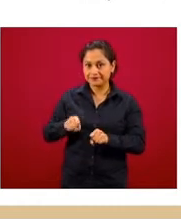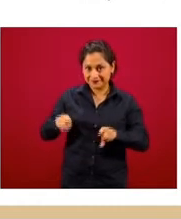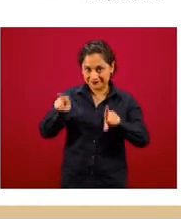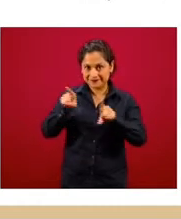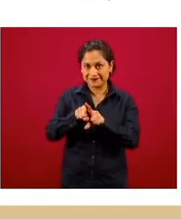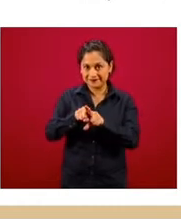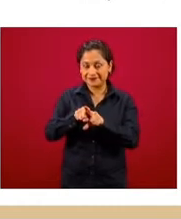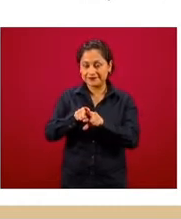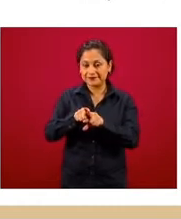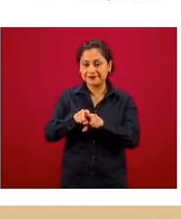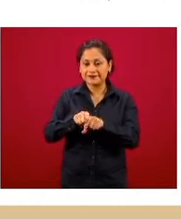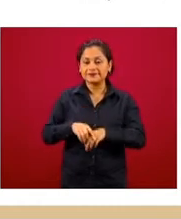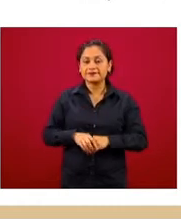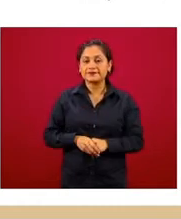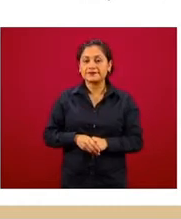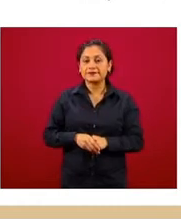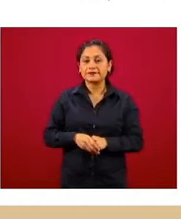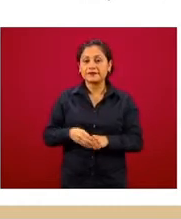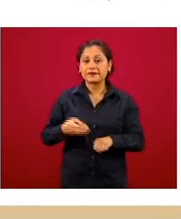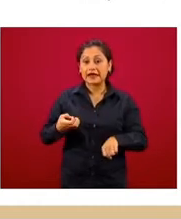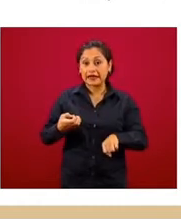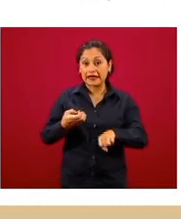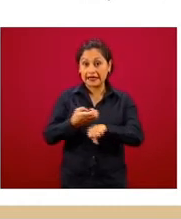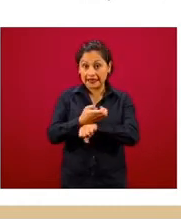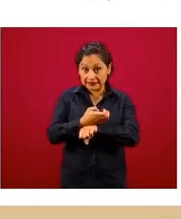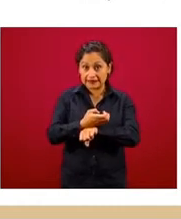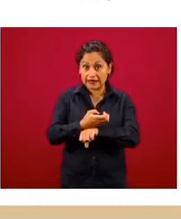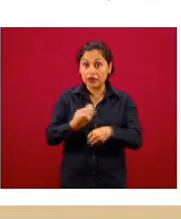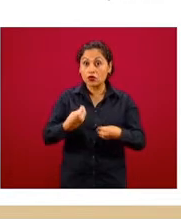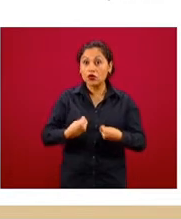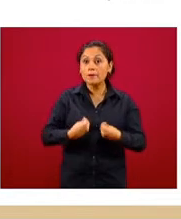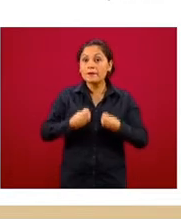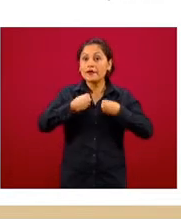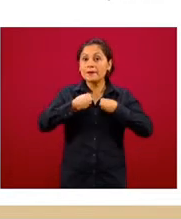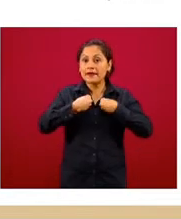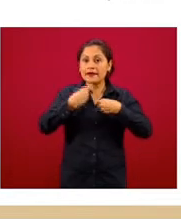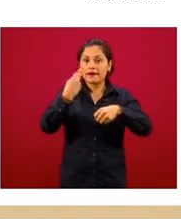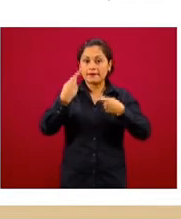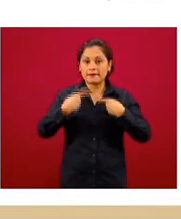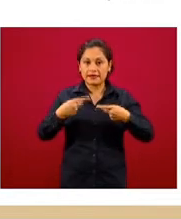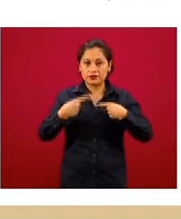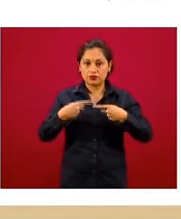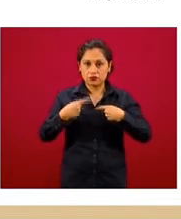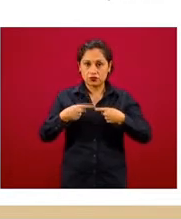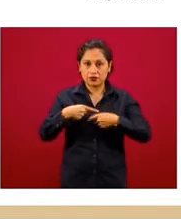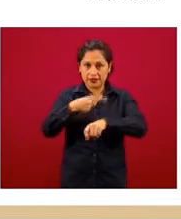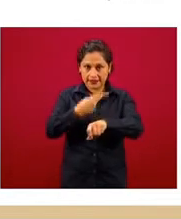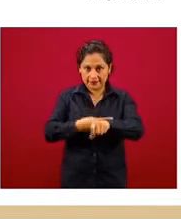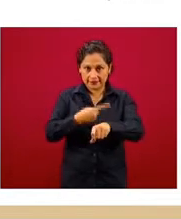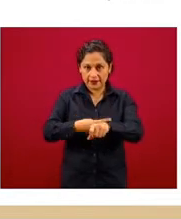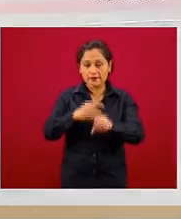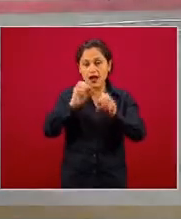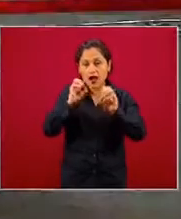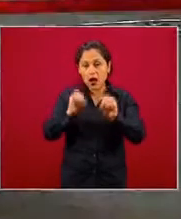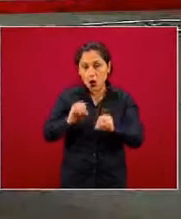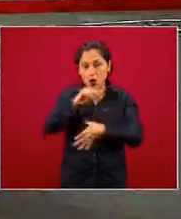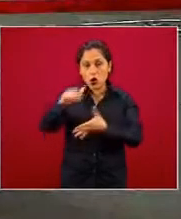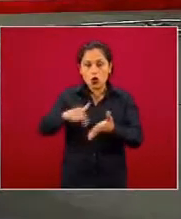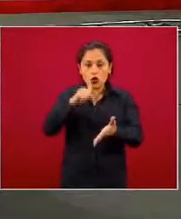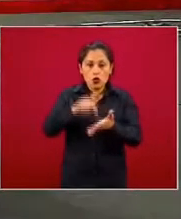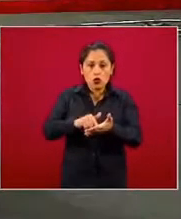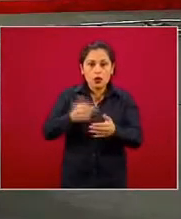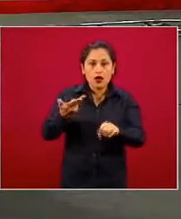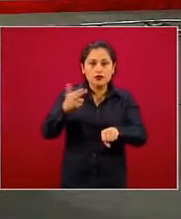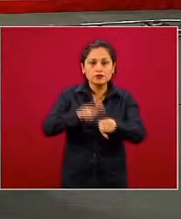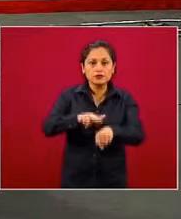the yellow, the suspect deaths. And you can see where these deaths have been concentrated, in what states, and you can also see at what